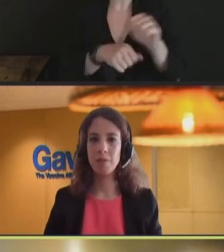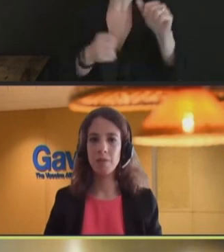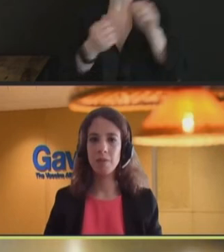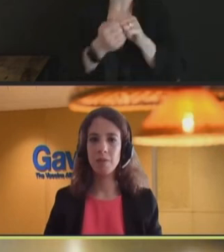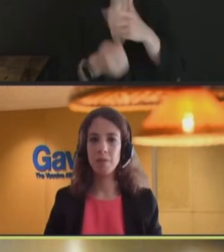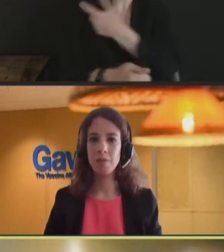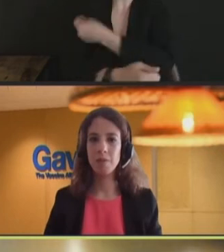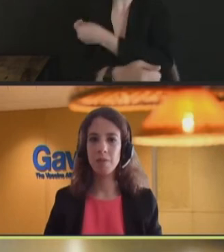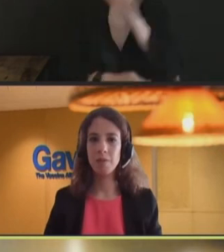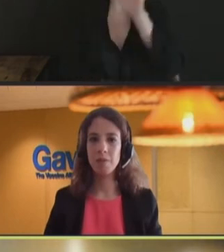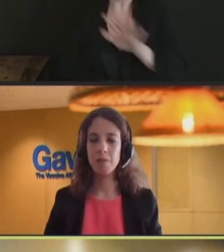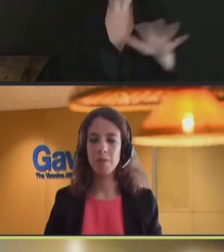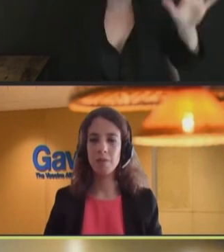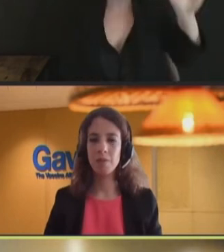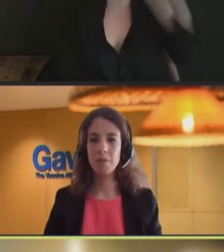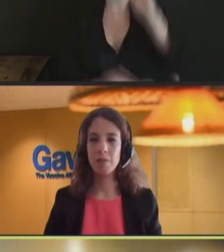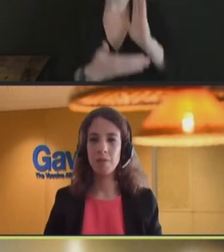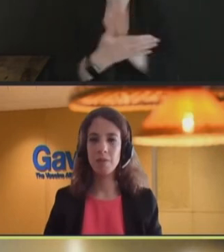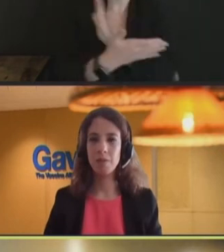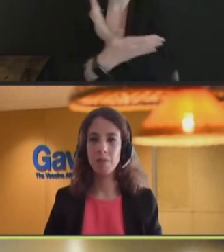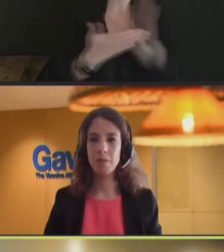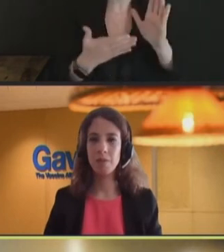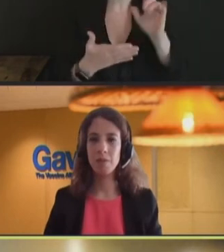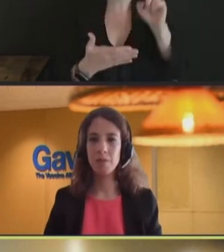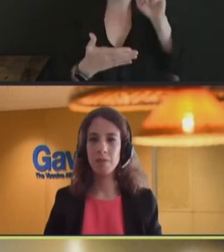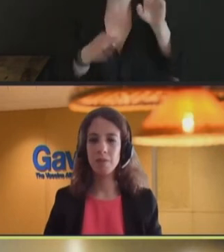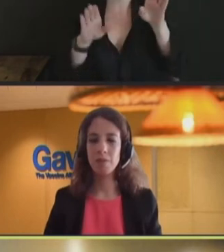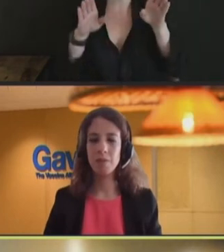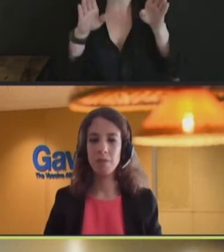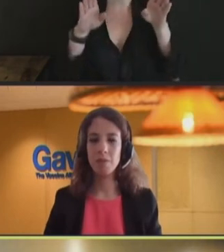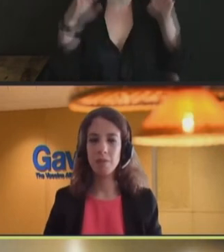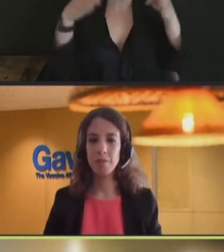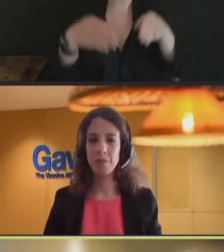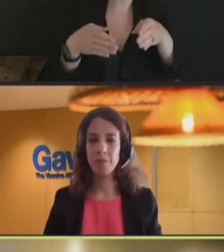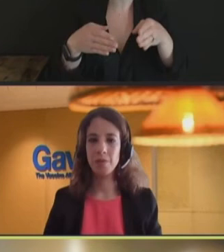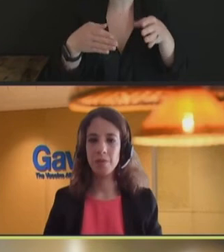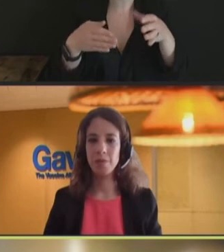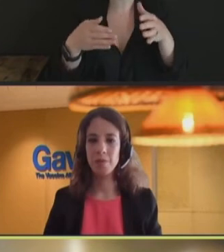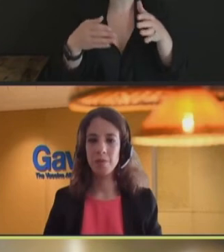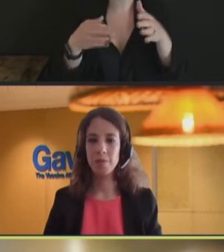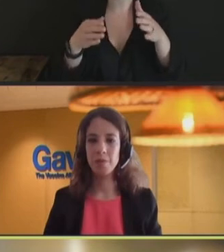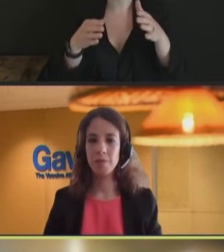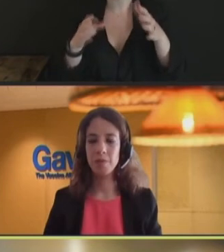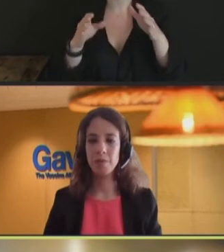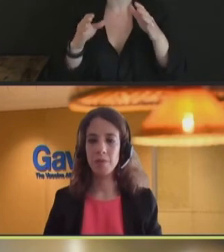so this is just a narrowly focused slice. Next slide, please.